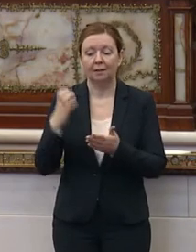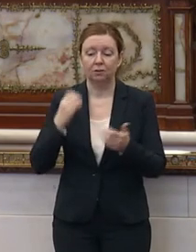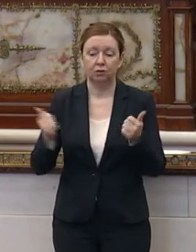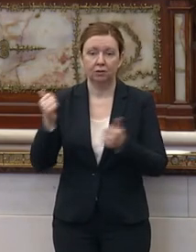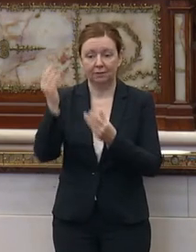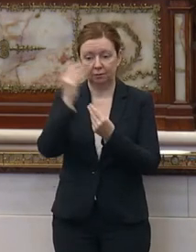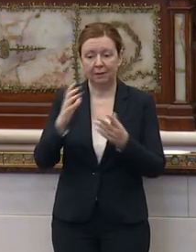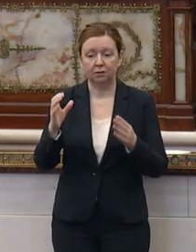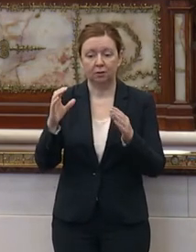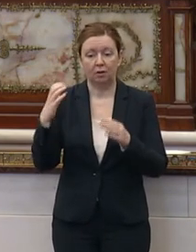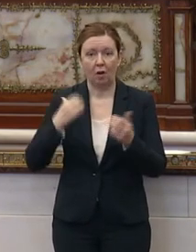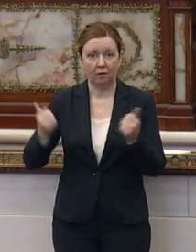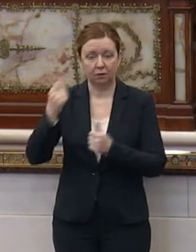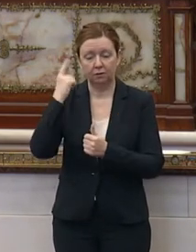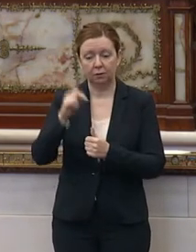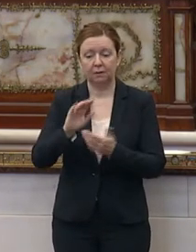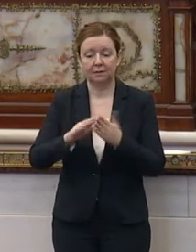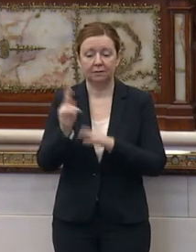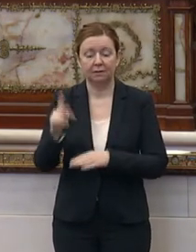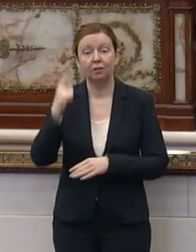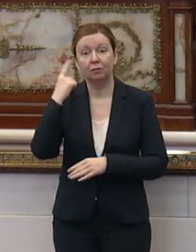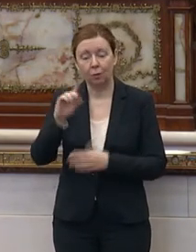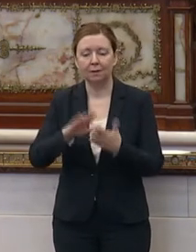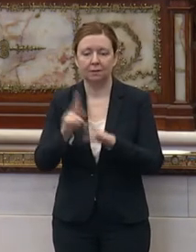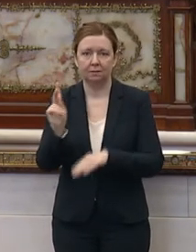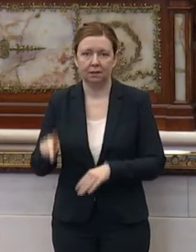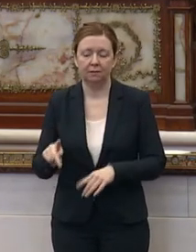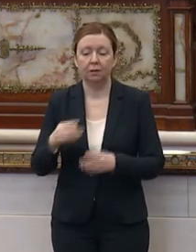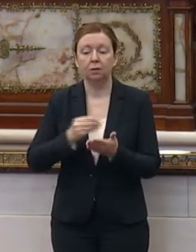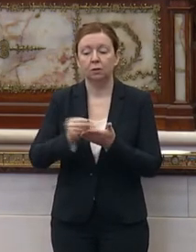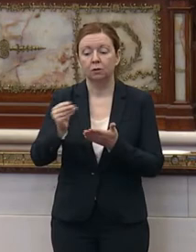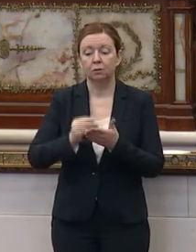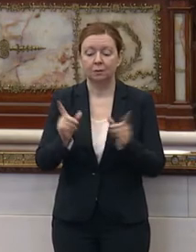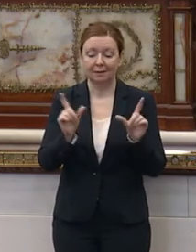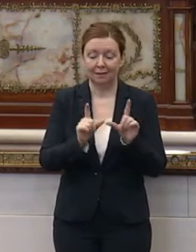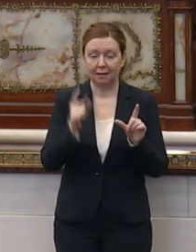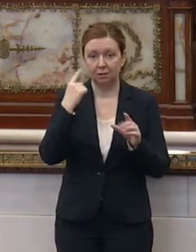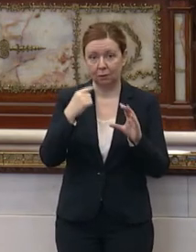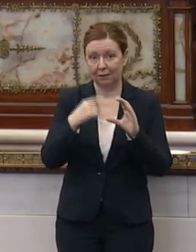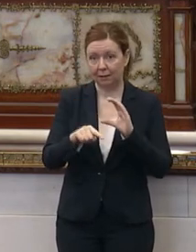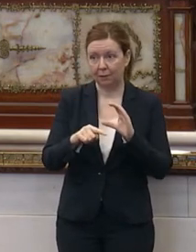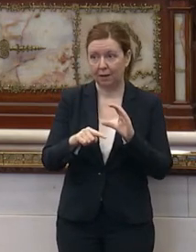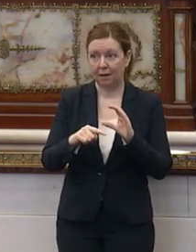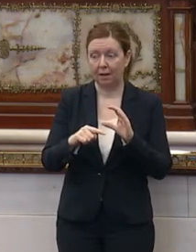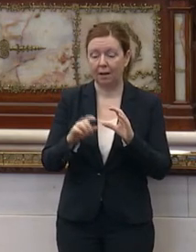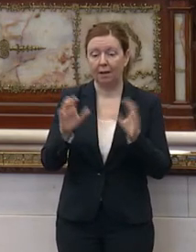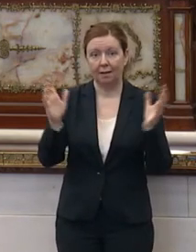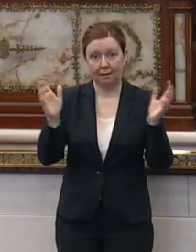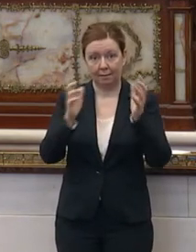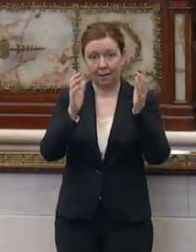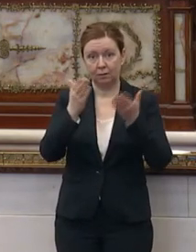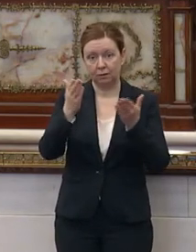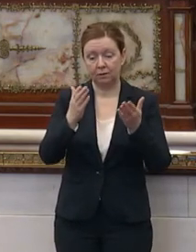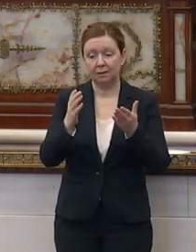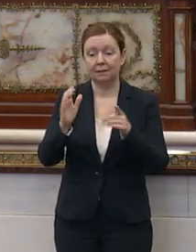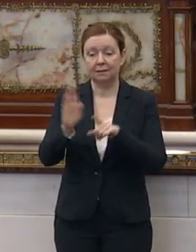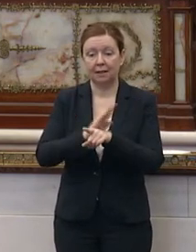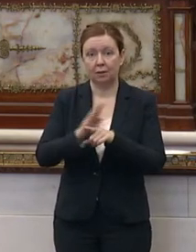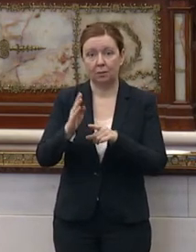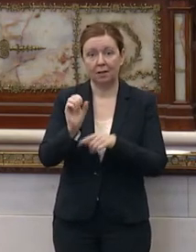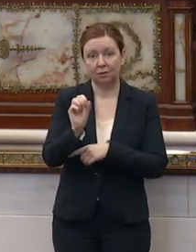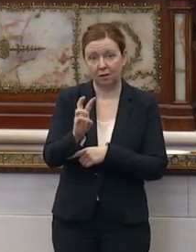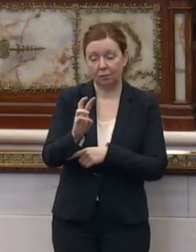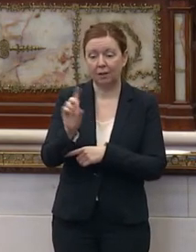Information Officer for the City of Philadelphia on behalf of the City of Philadelphia to purchase licenses for email, cloud services, enterprise software, data